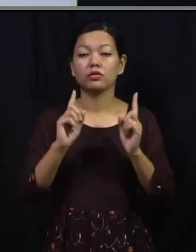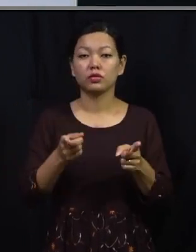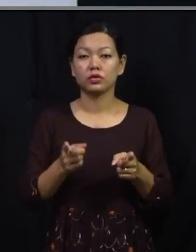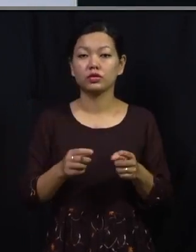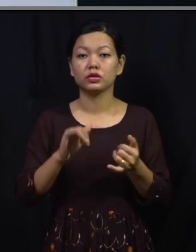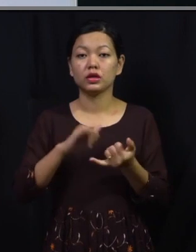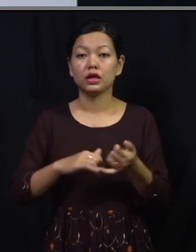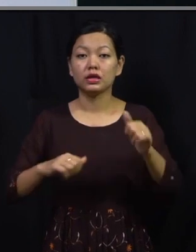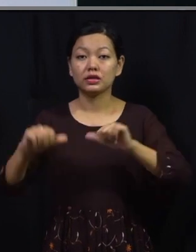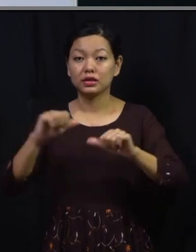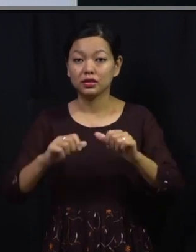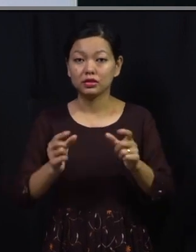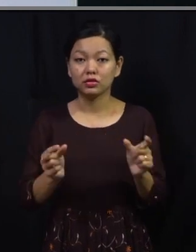different